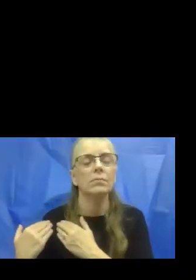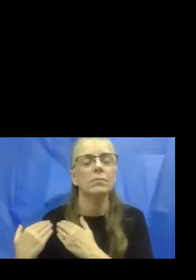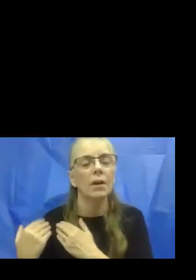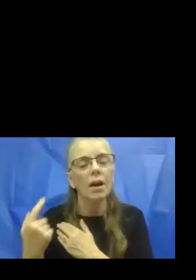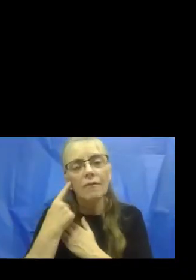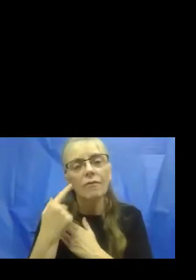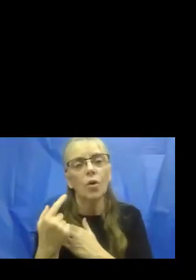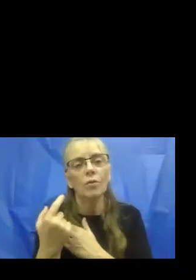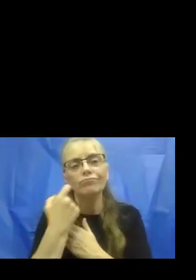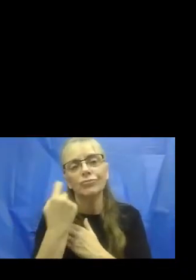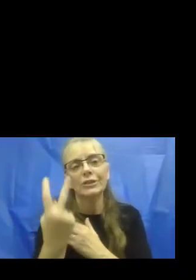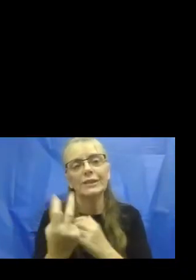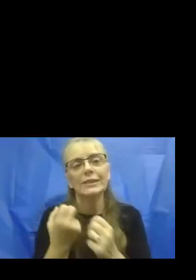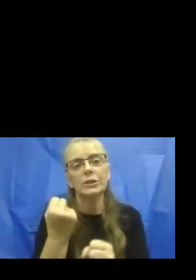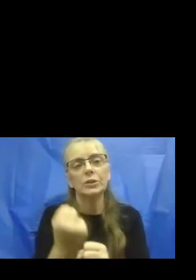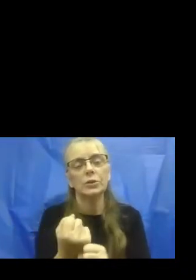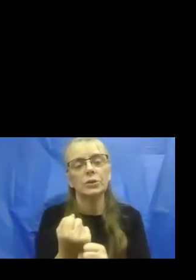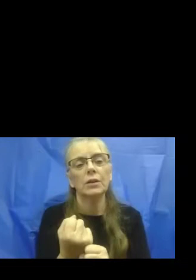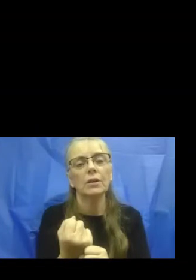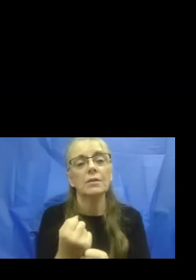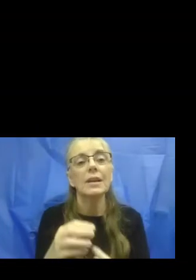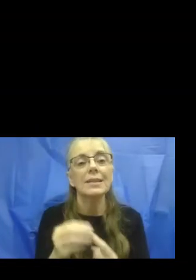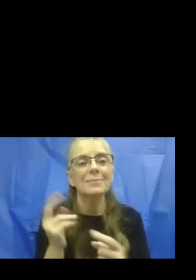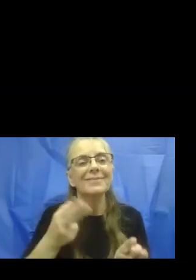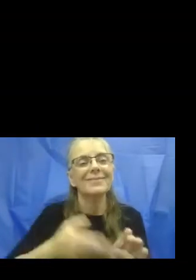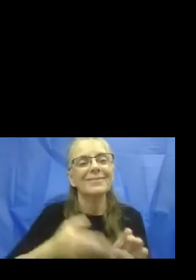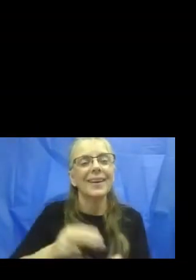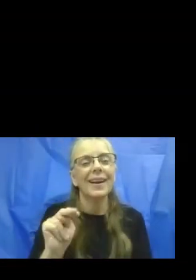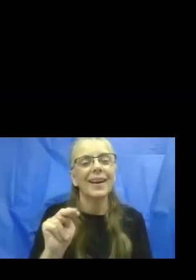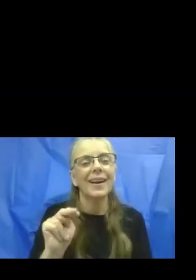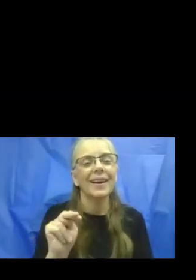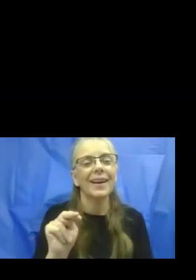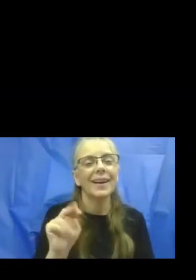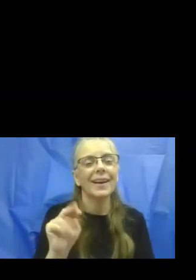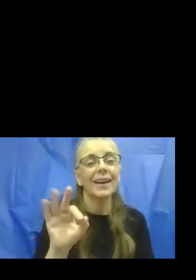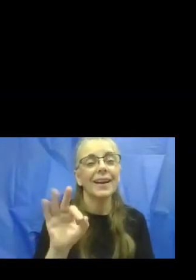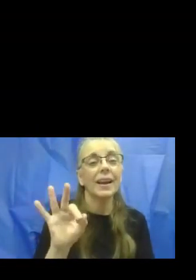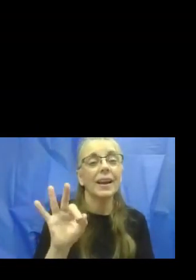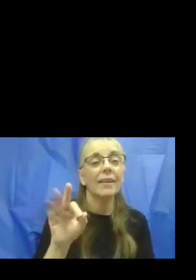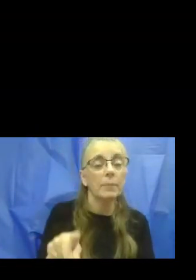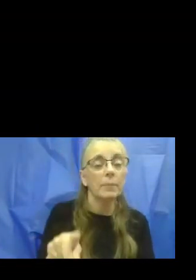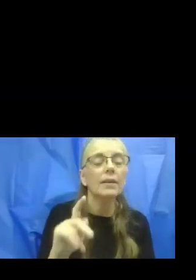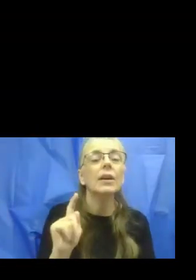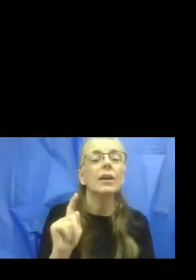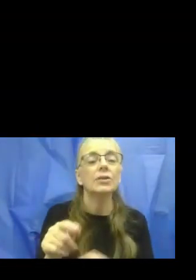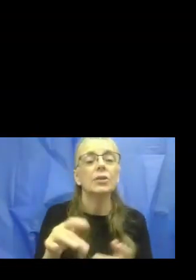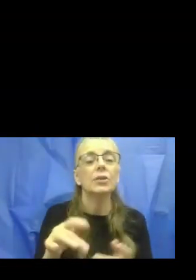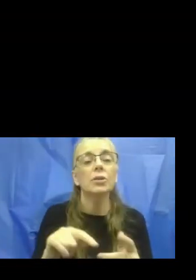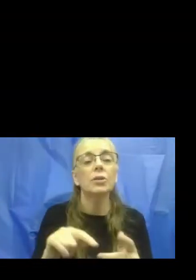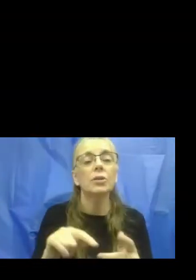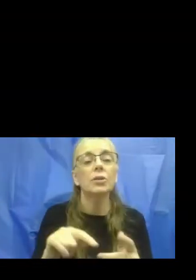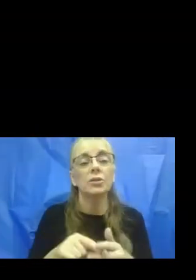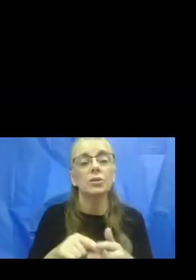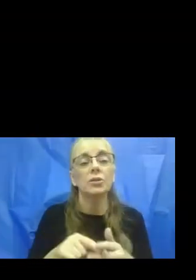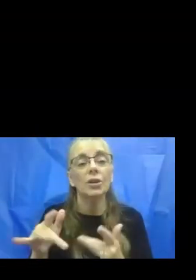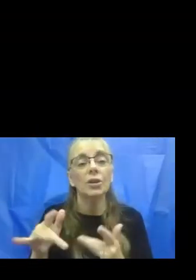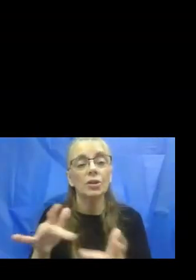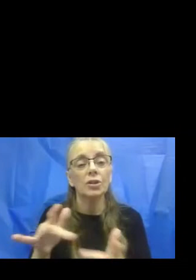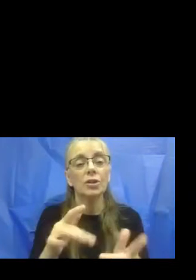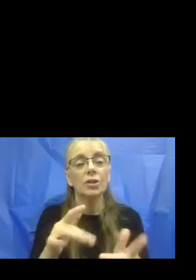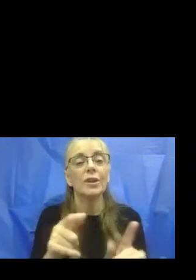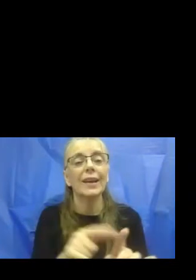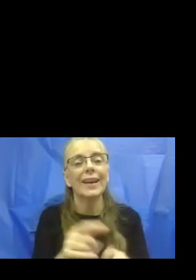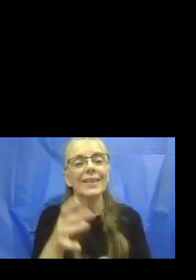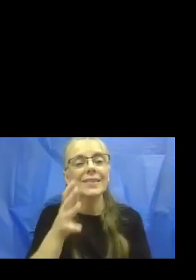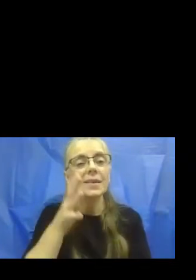not only did you begin your journey as a parent, but you did it during a pandemic. And still you found your way